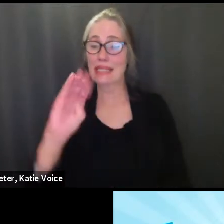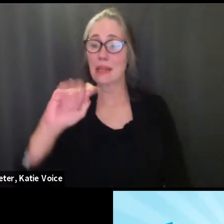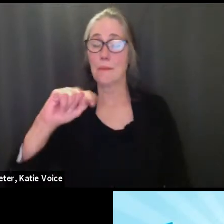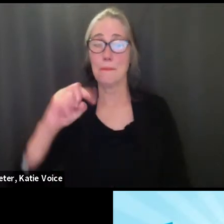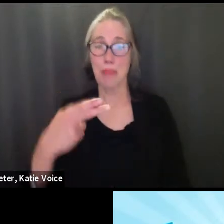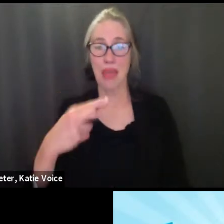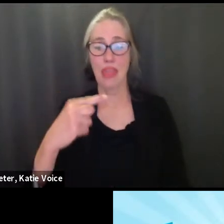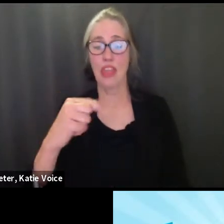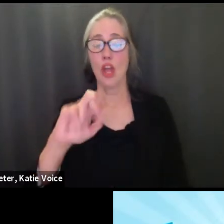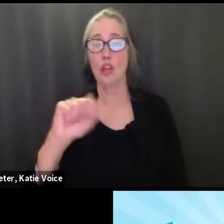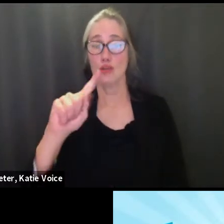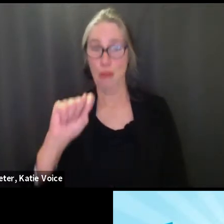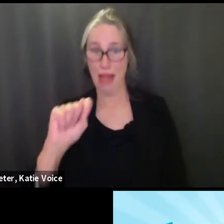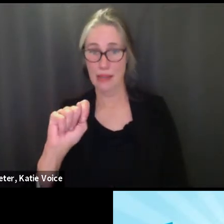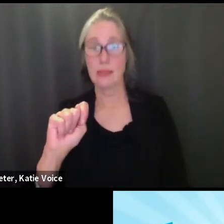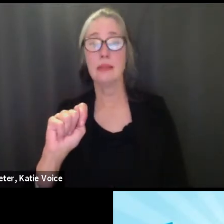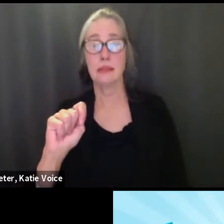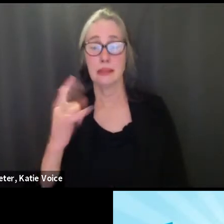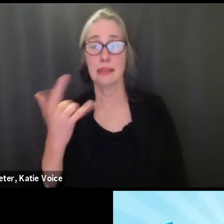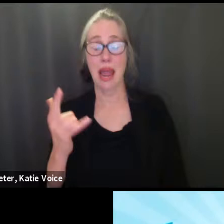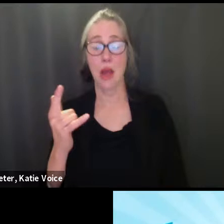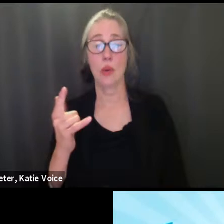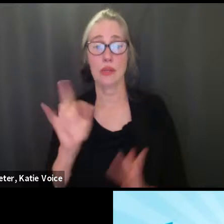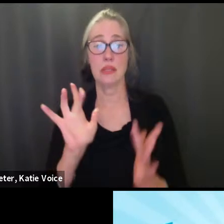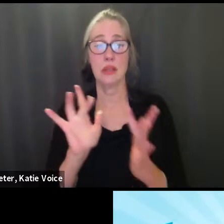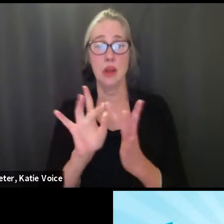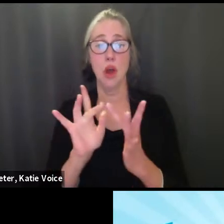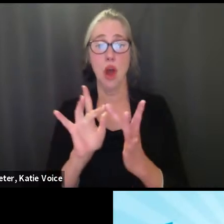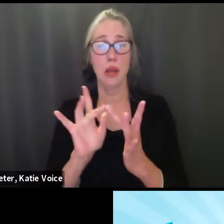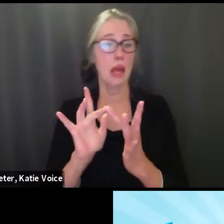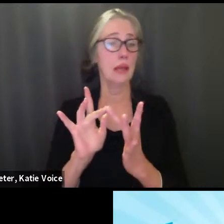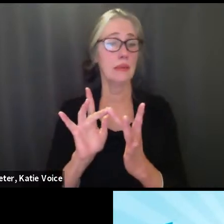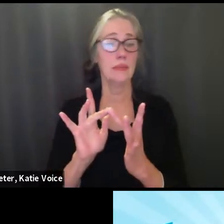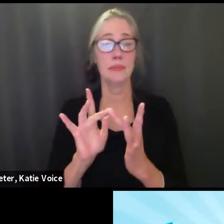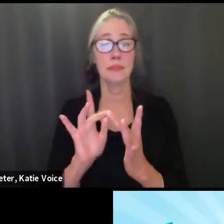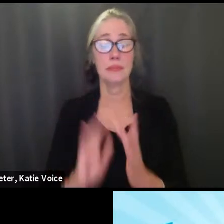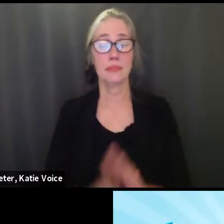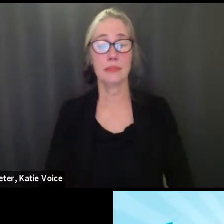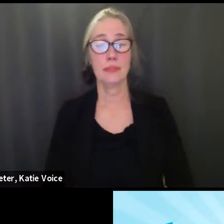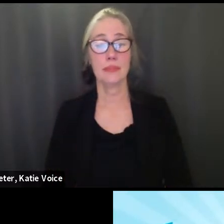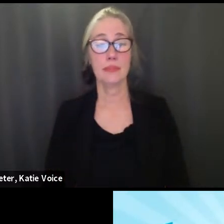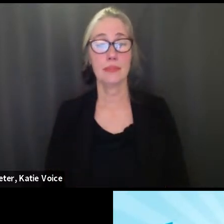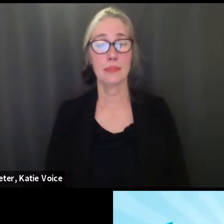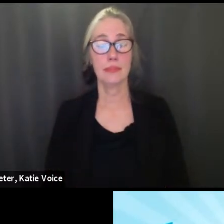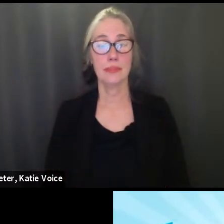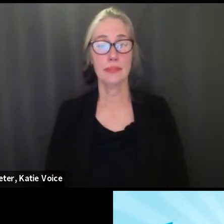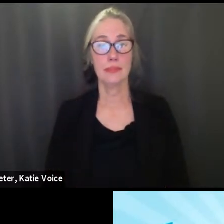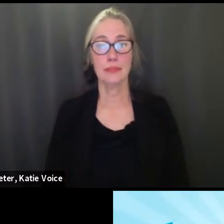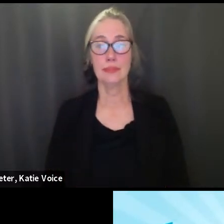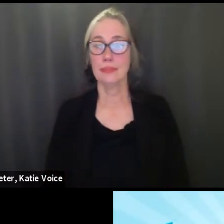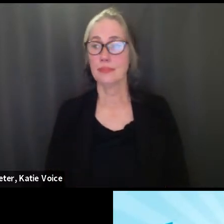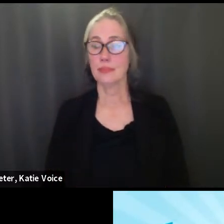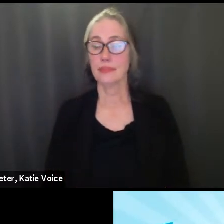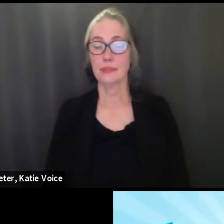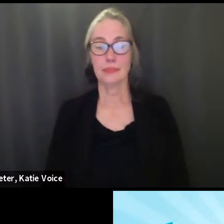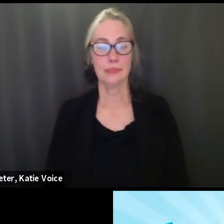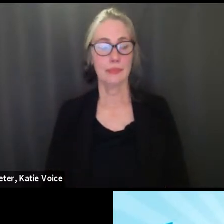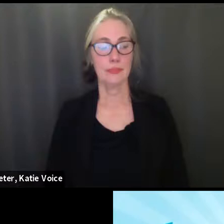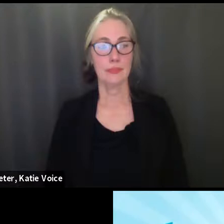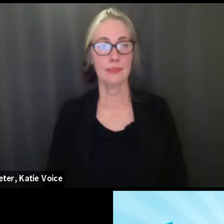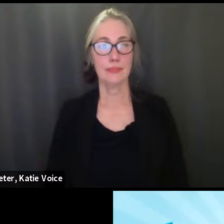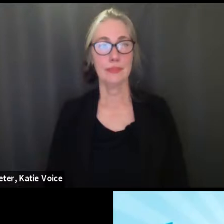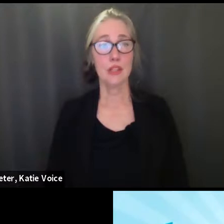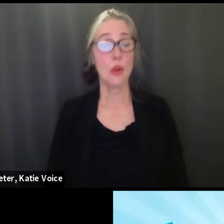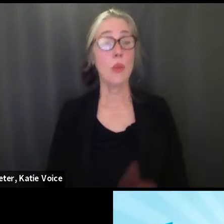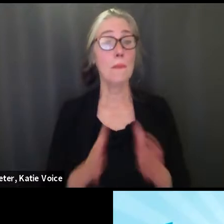online. That concludes public comment.